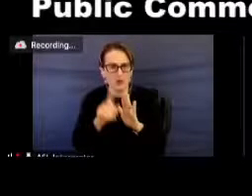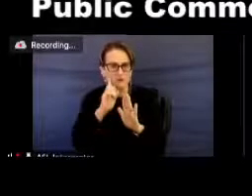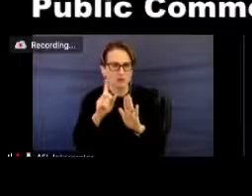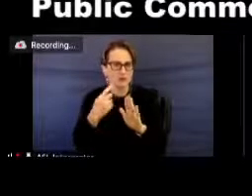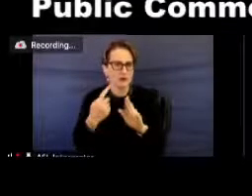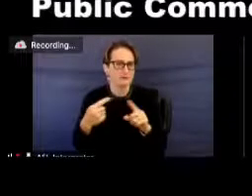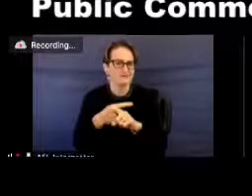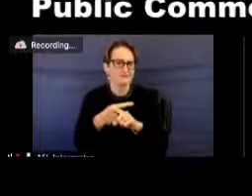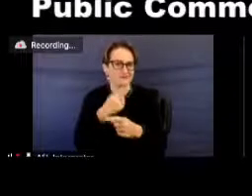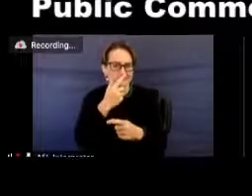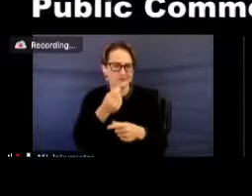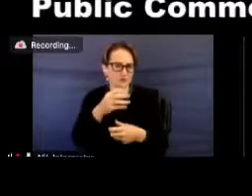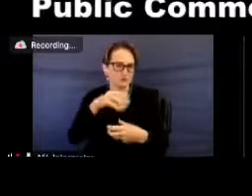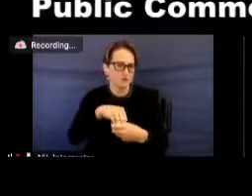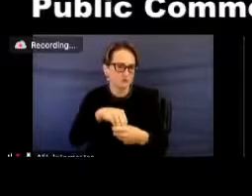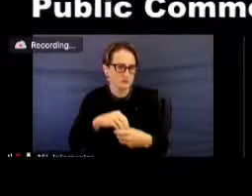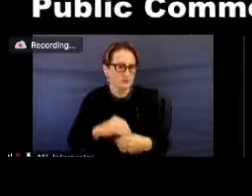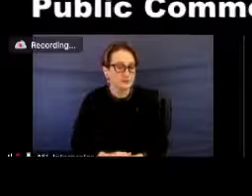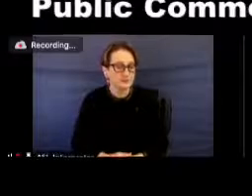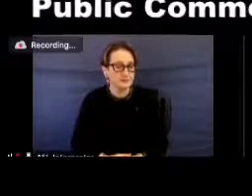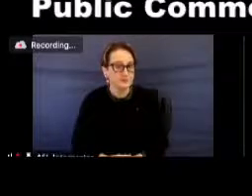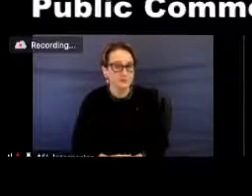Any other discussion of personnel?